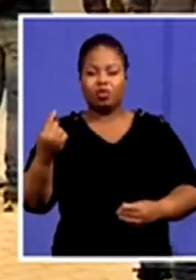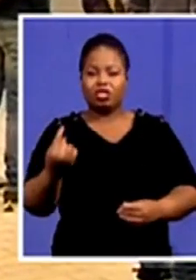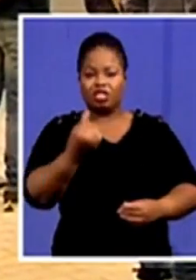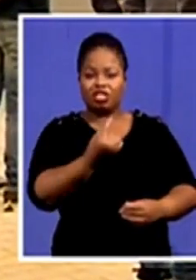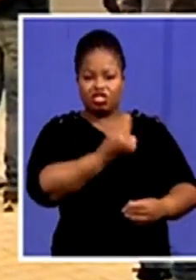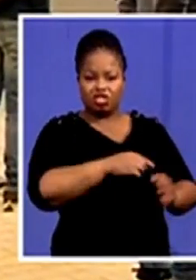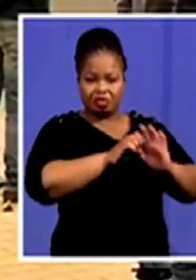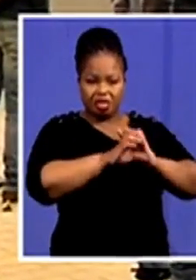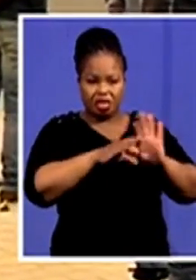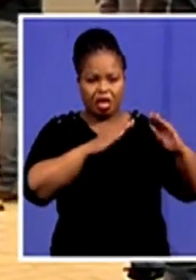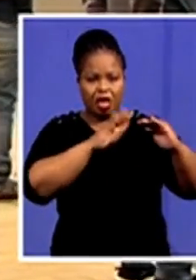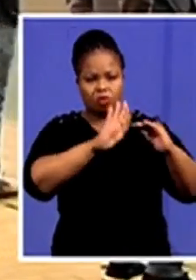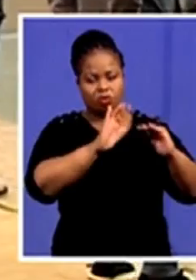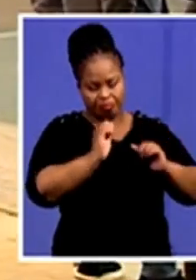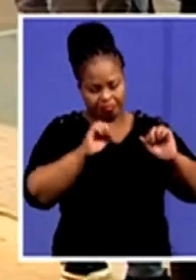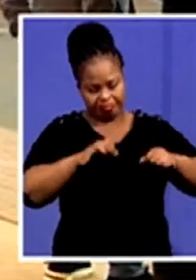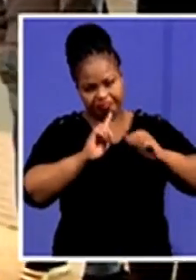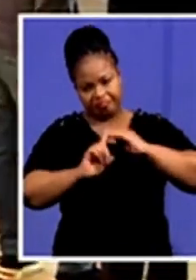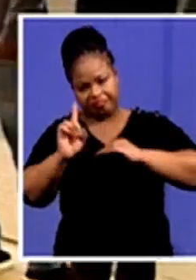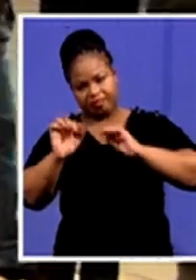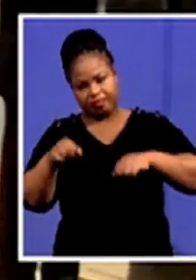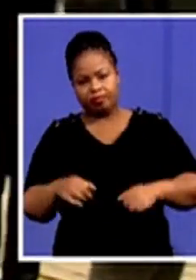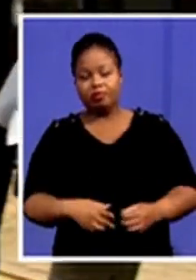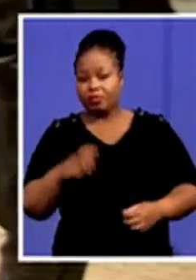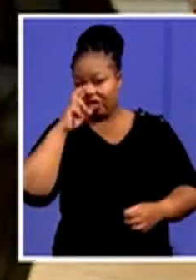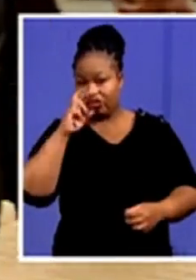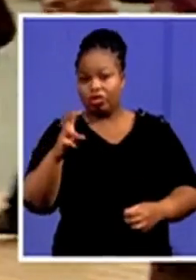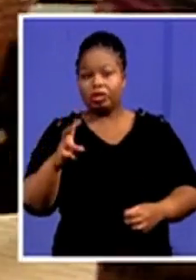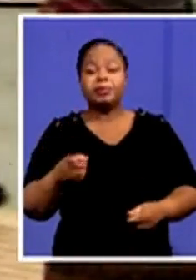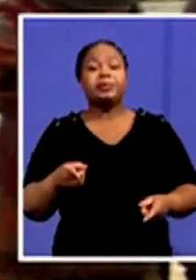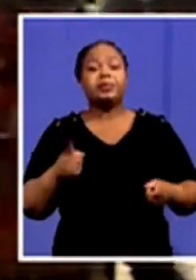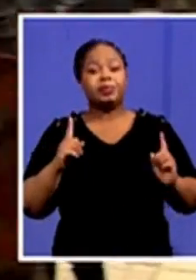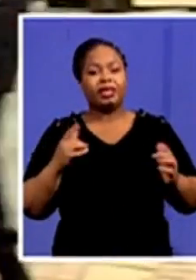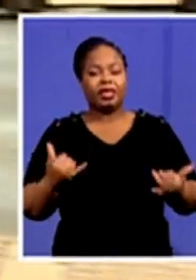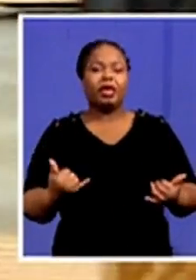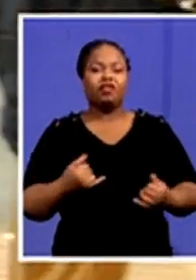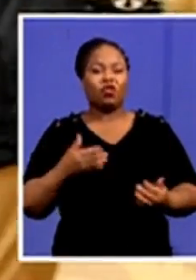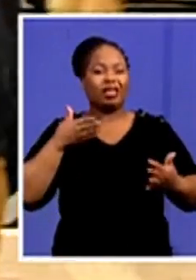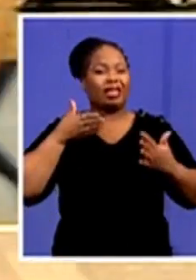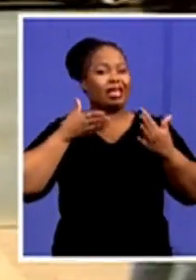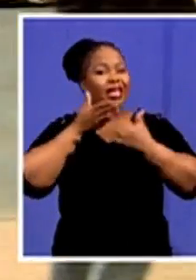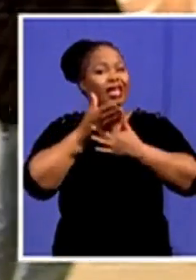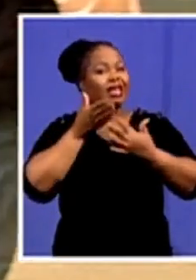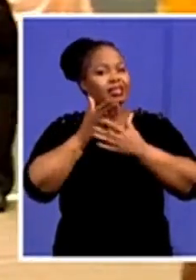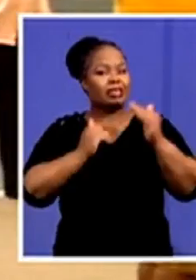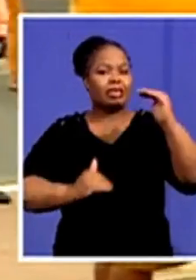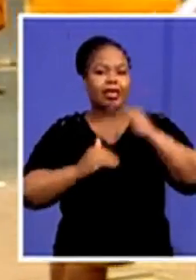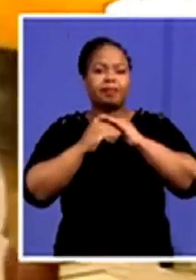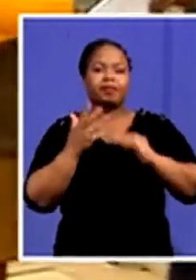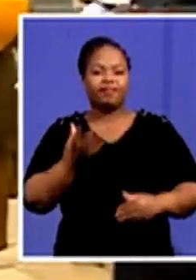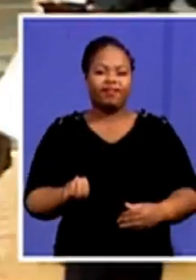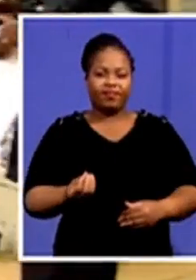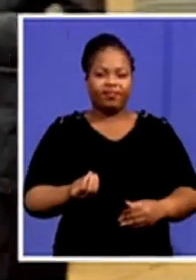that already security is tight. We know that access is already going to be restricted. What we are waiting for, Desiree, is to find